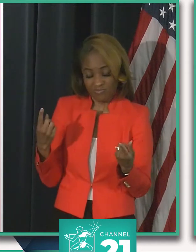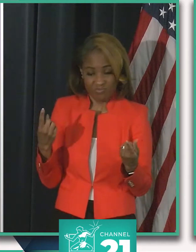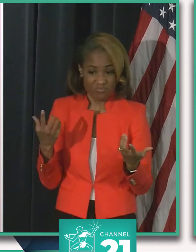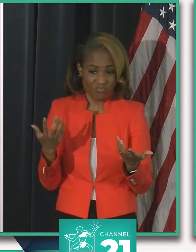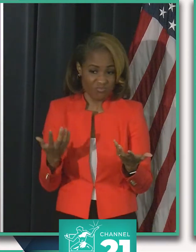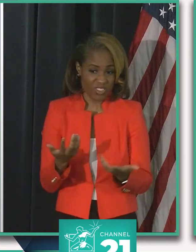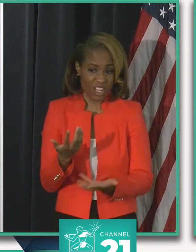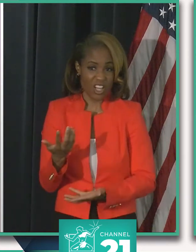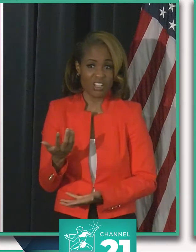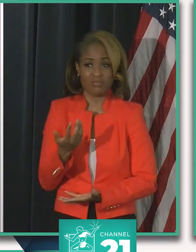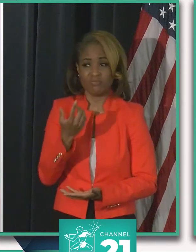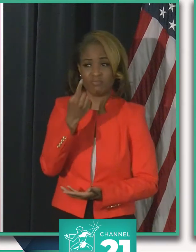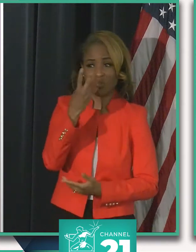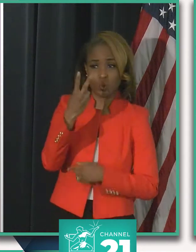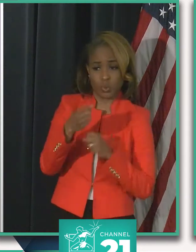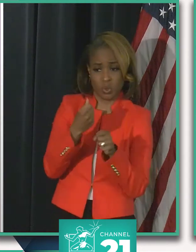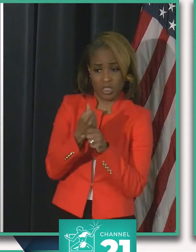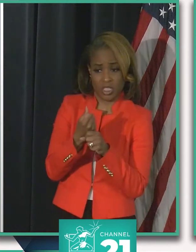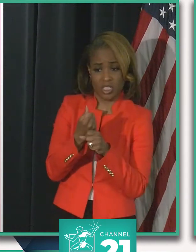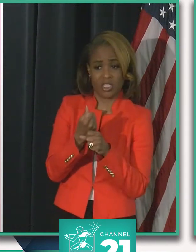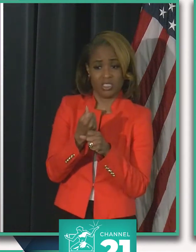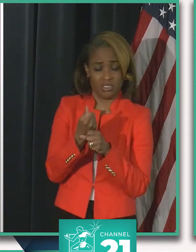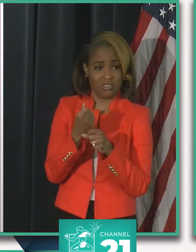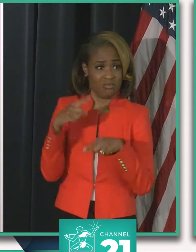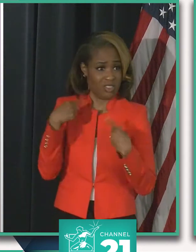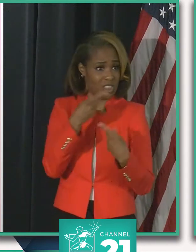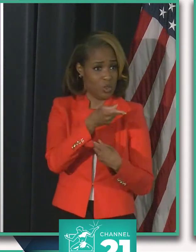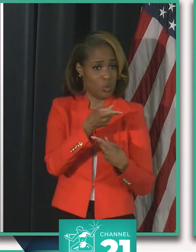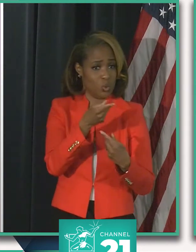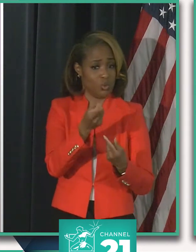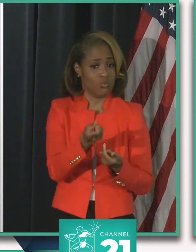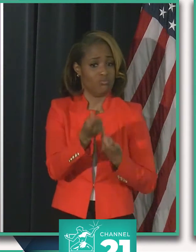years since you met with the community over here.